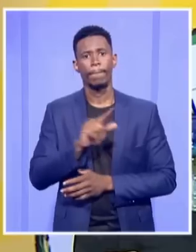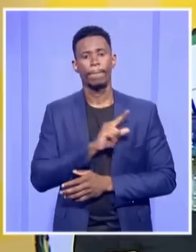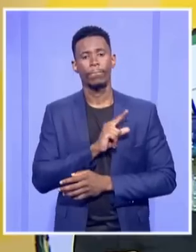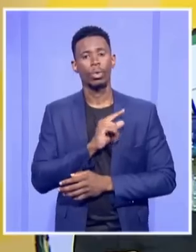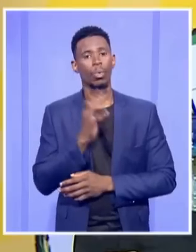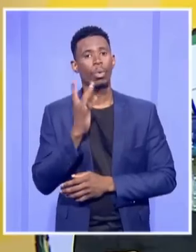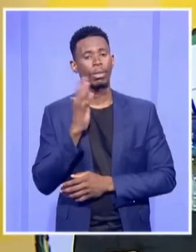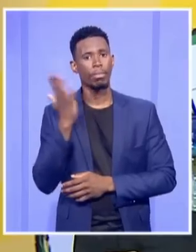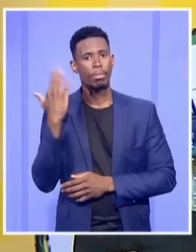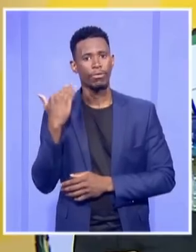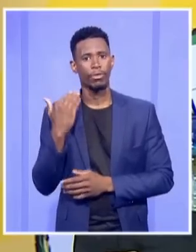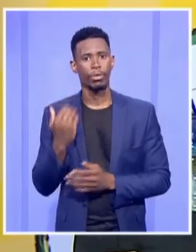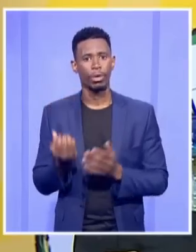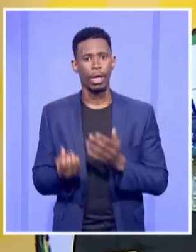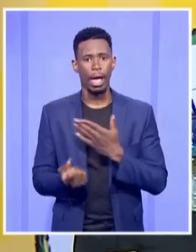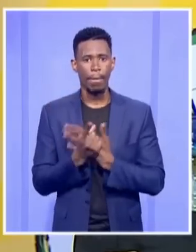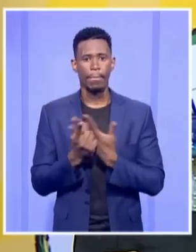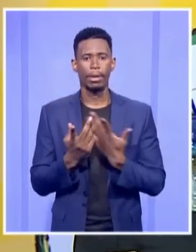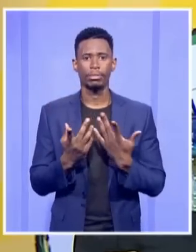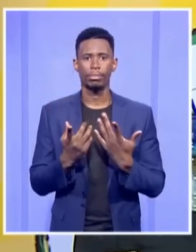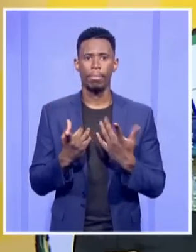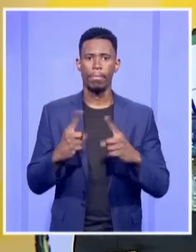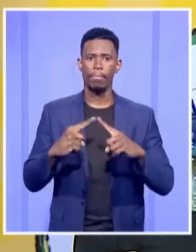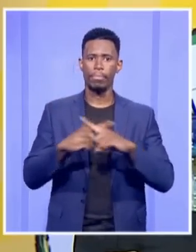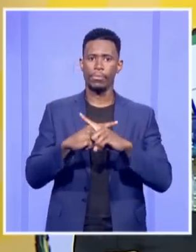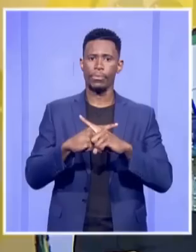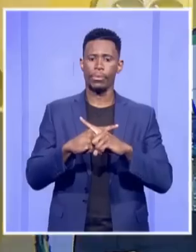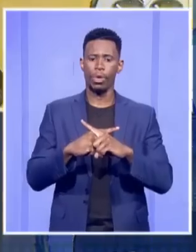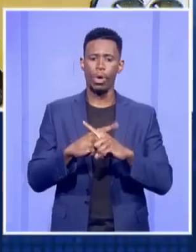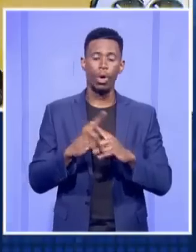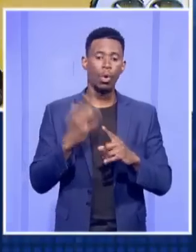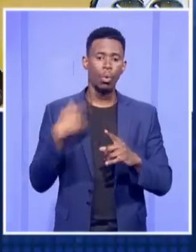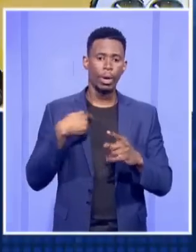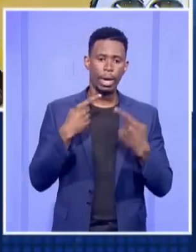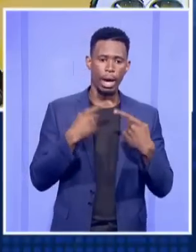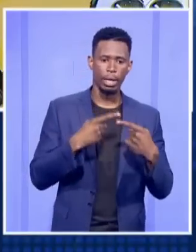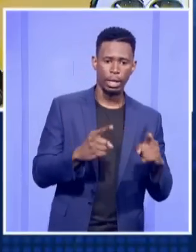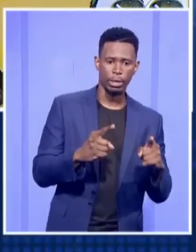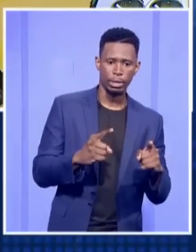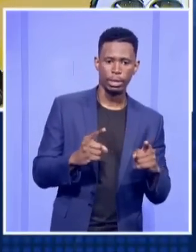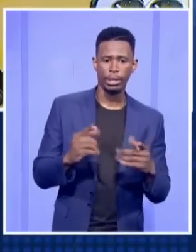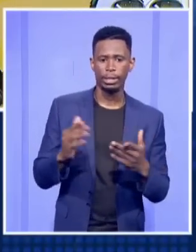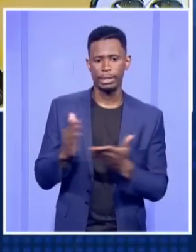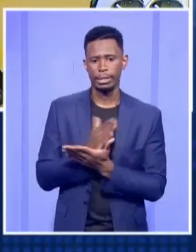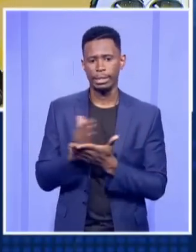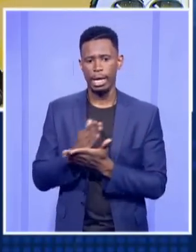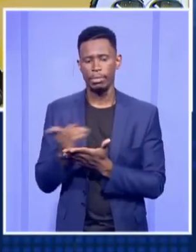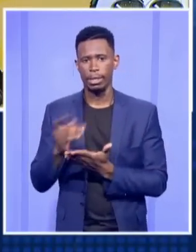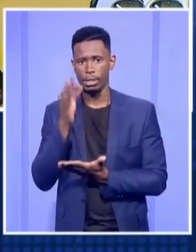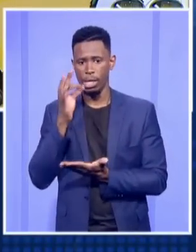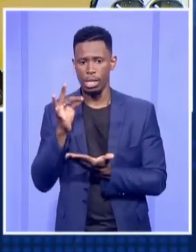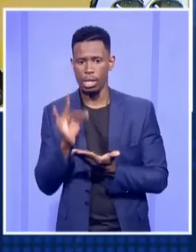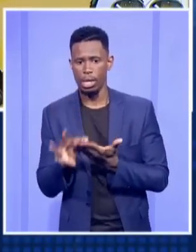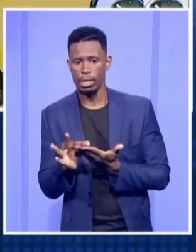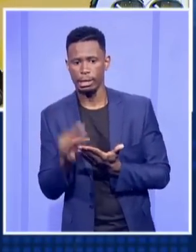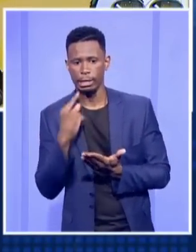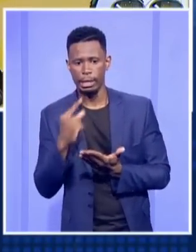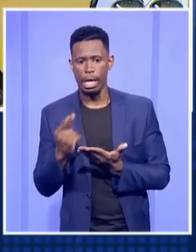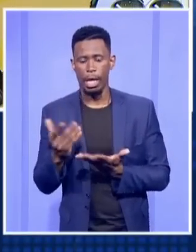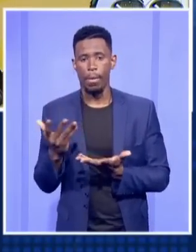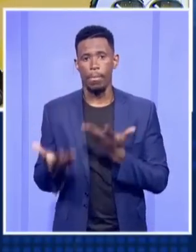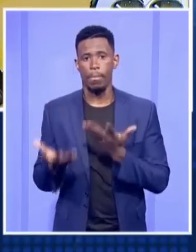misunderstanding on what we had communicated out in the public and others seeking to suggest that we may want the media